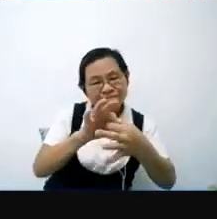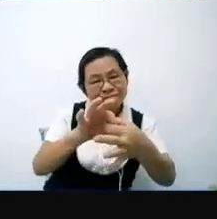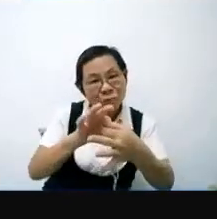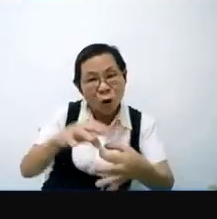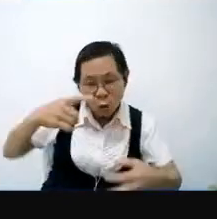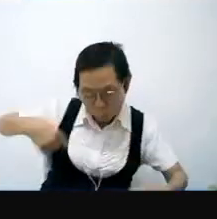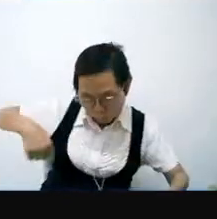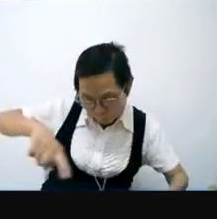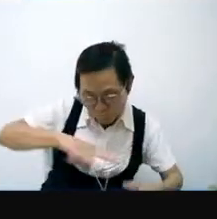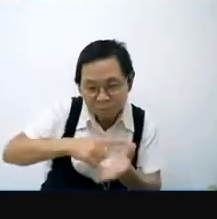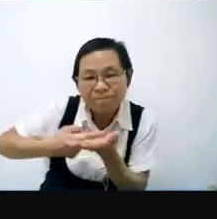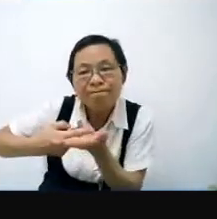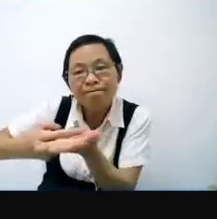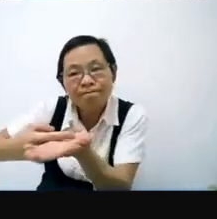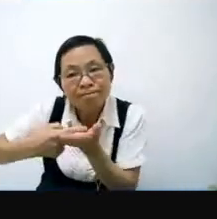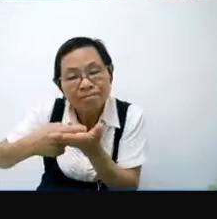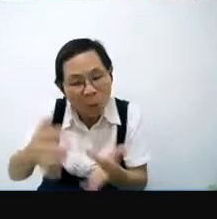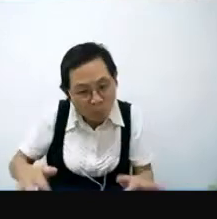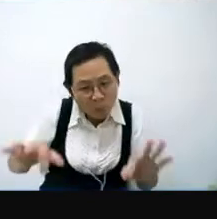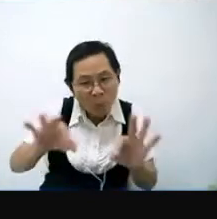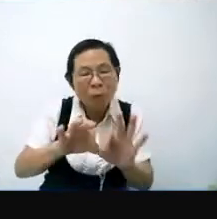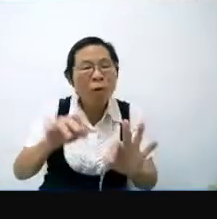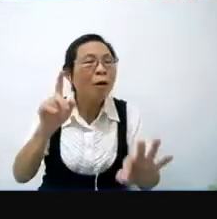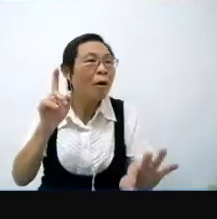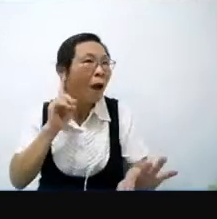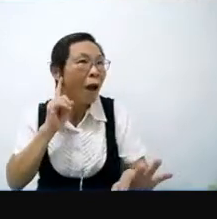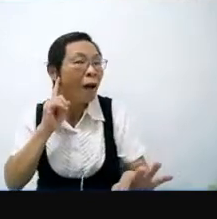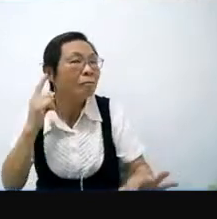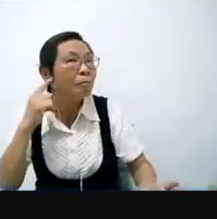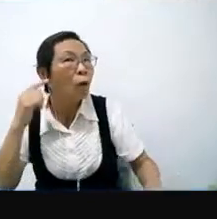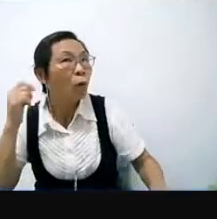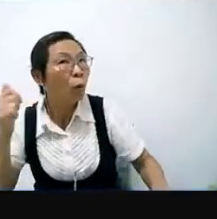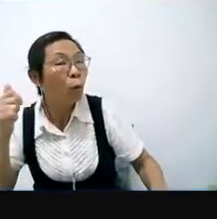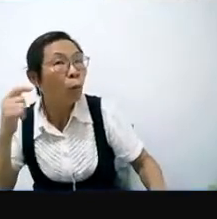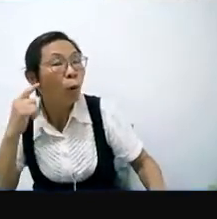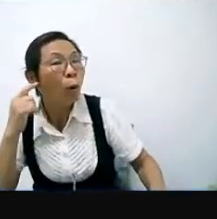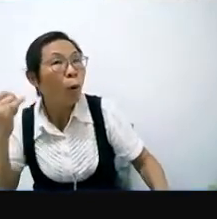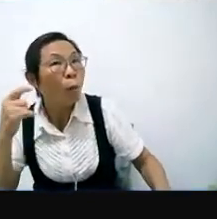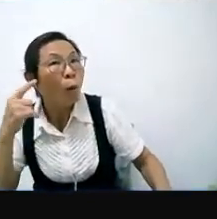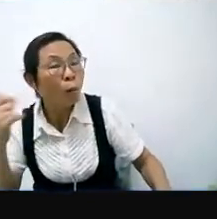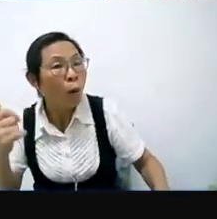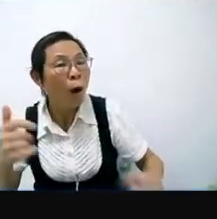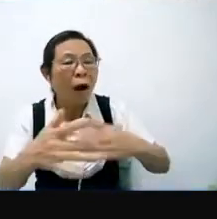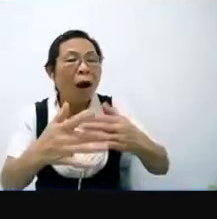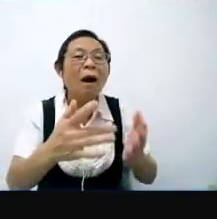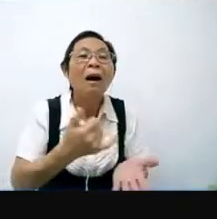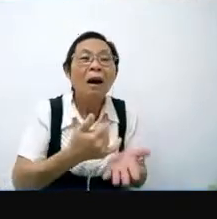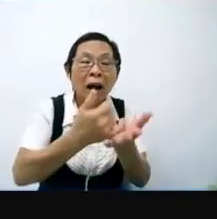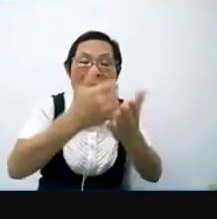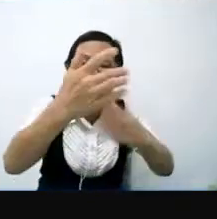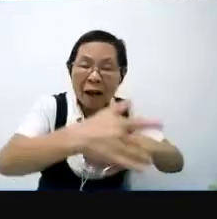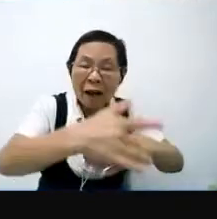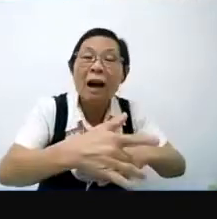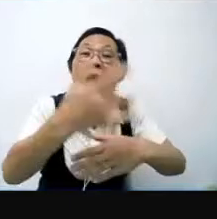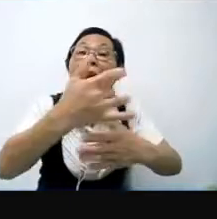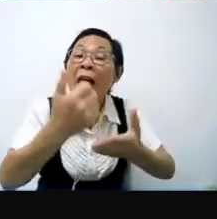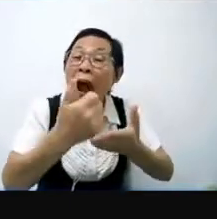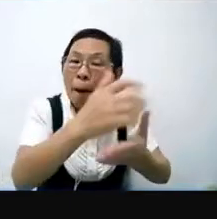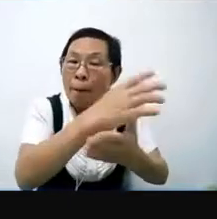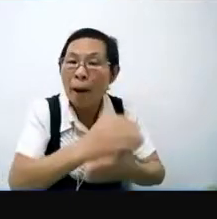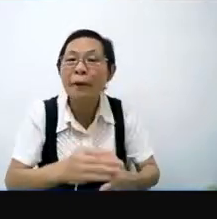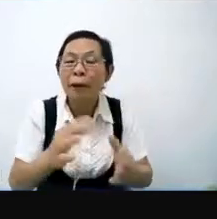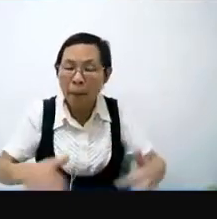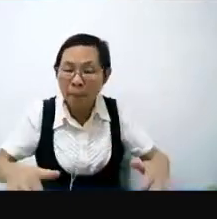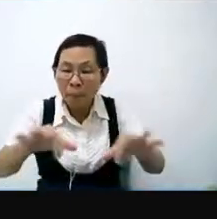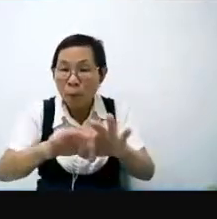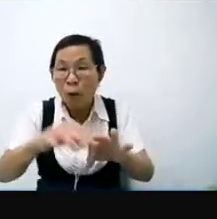we will discuss the importance of hearing healthcare, early intervention, and inclusive education practices for